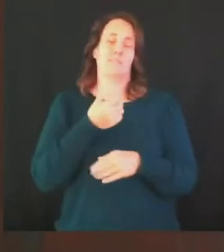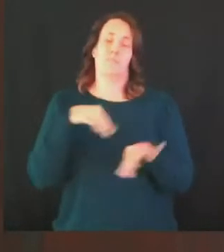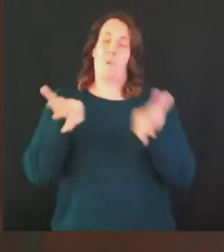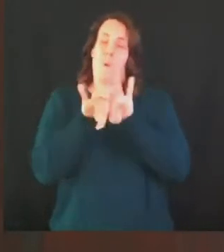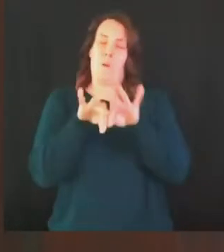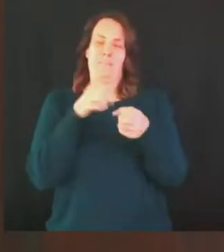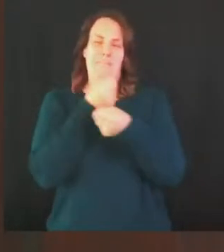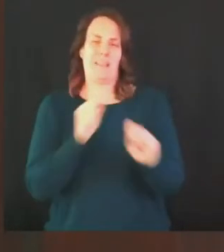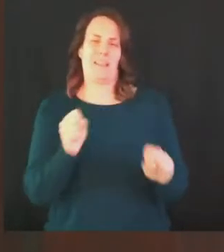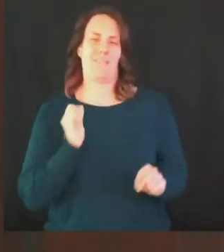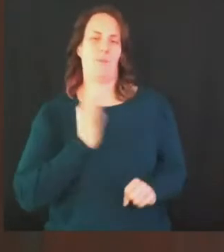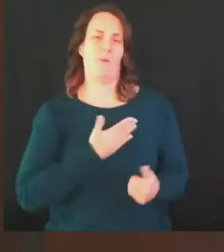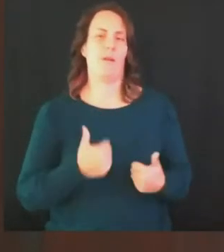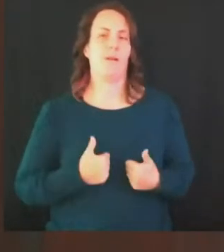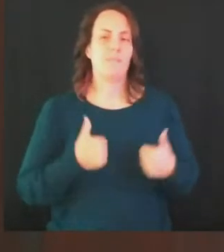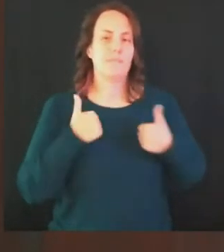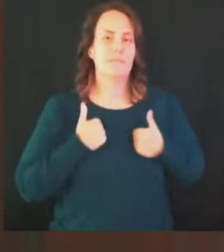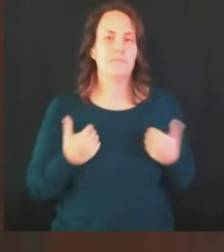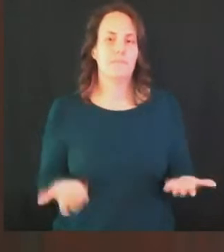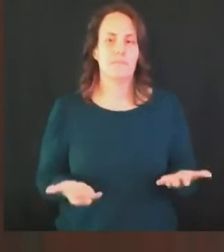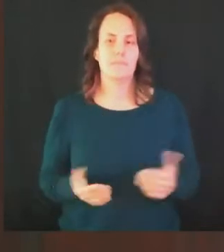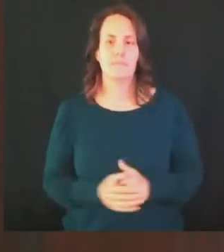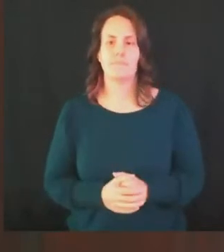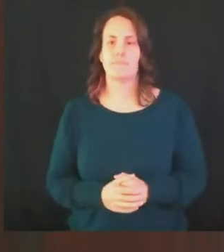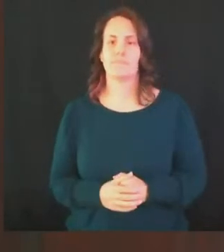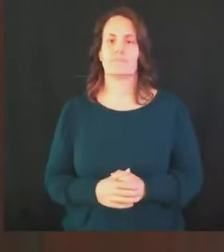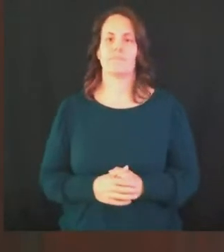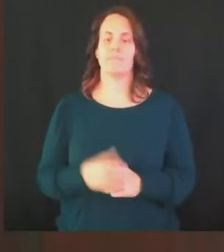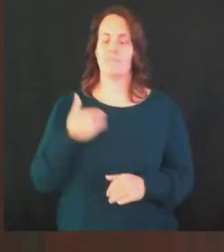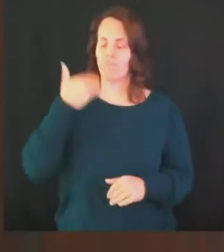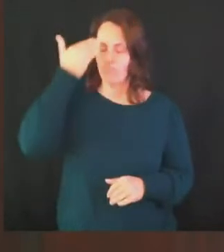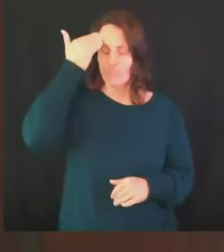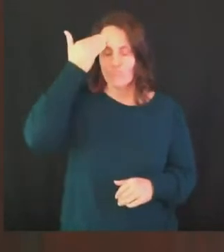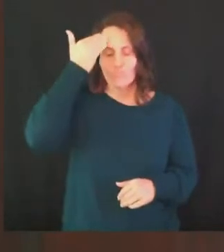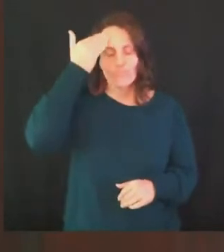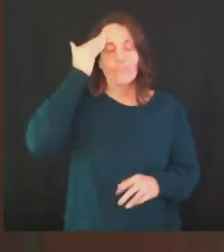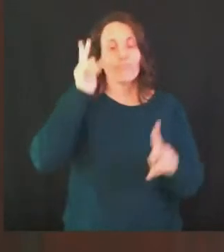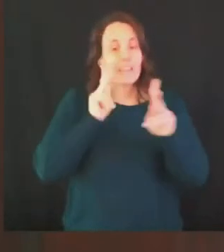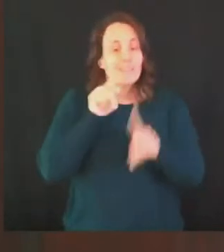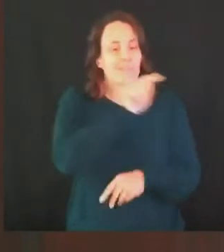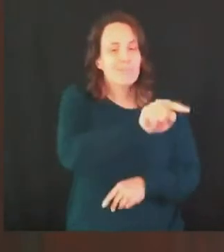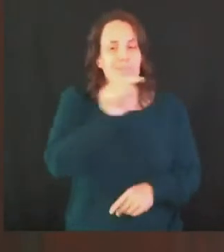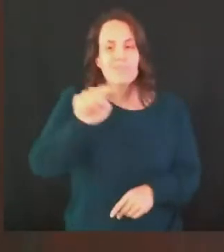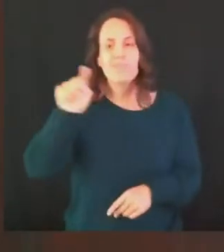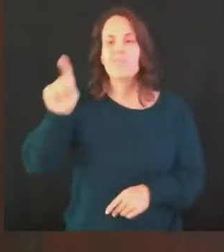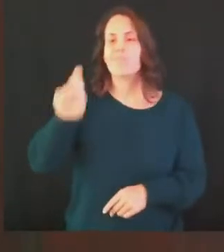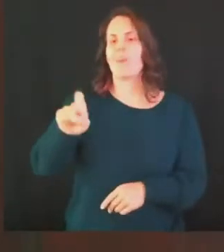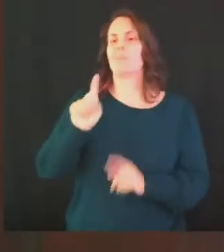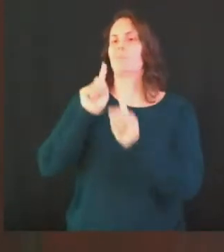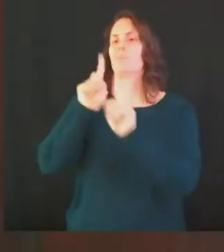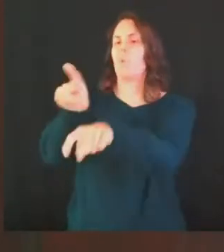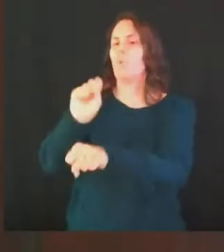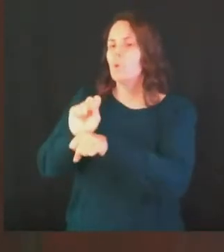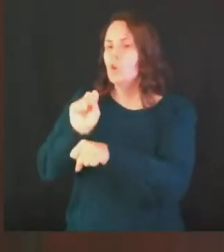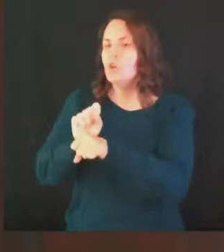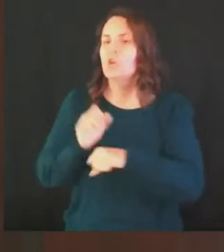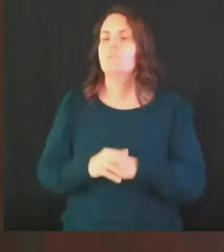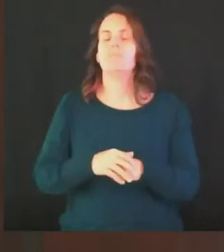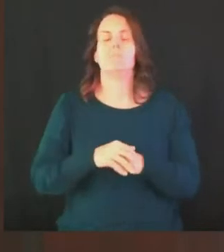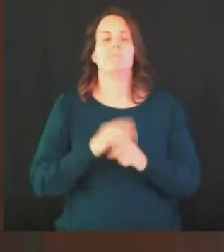roofs over their heads. That's why I would also like to take a moment today to update you on another announcement we made this